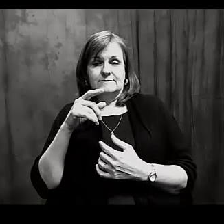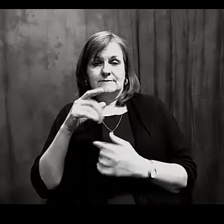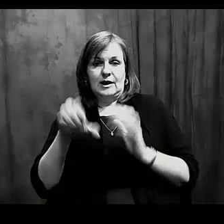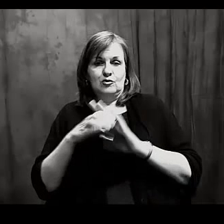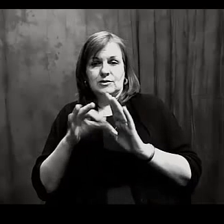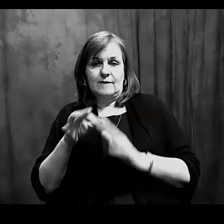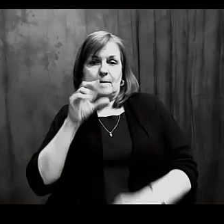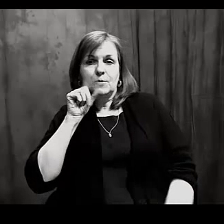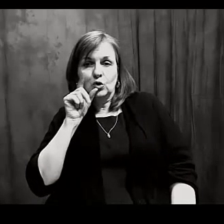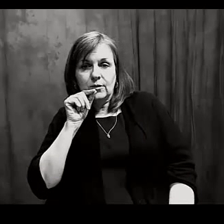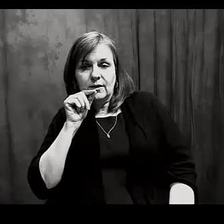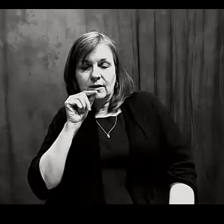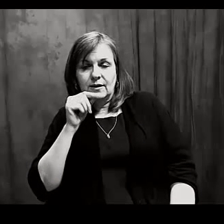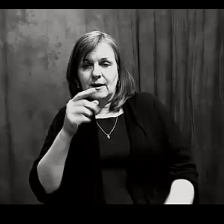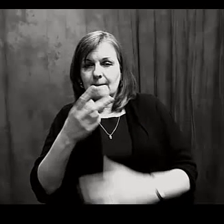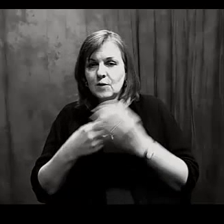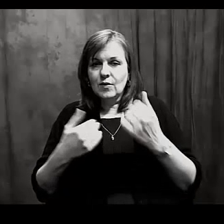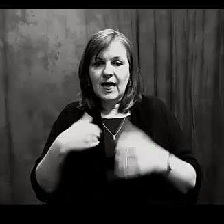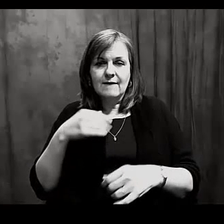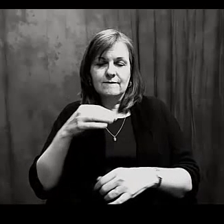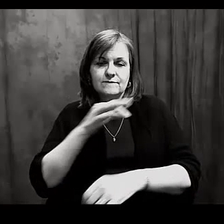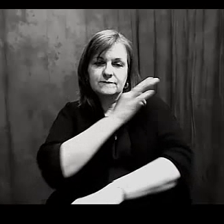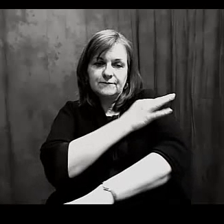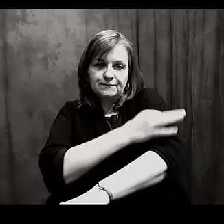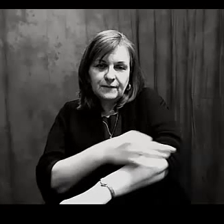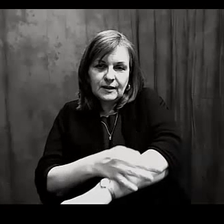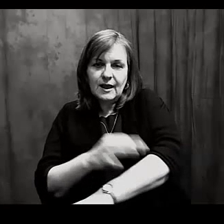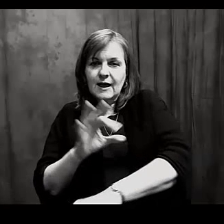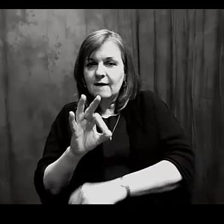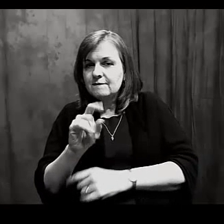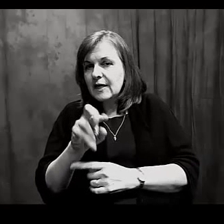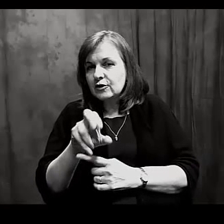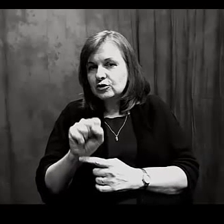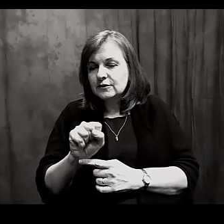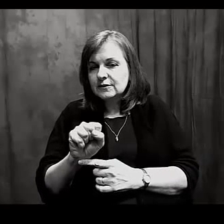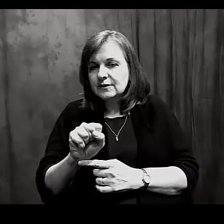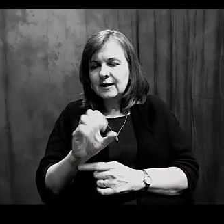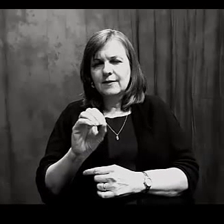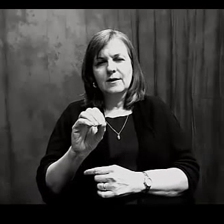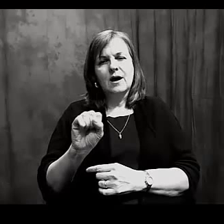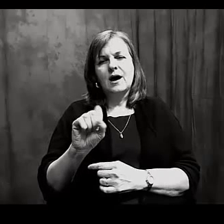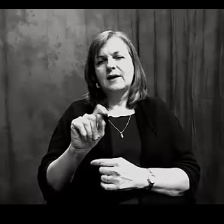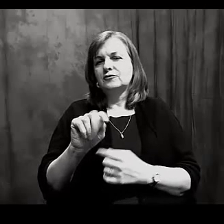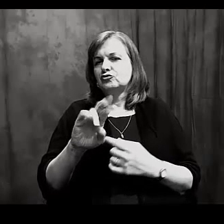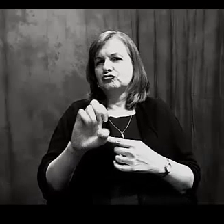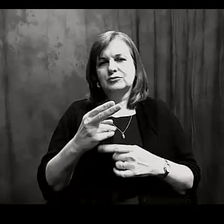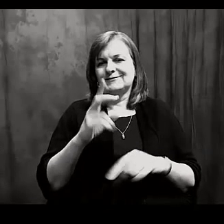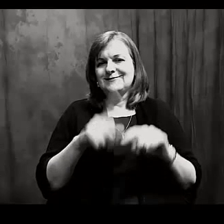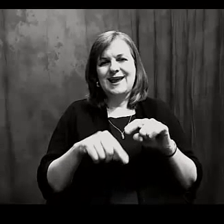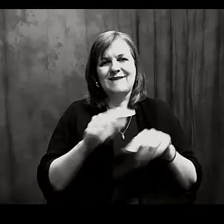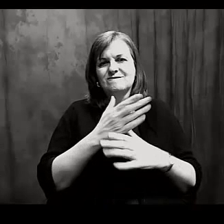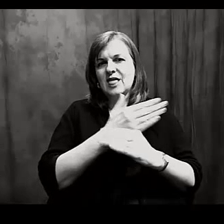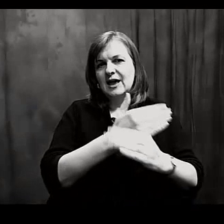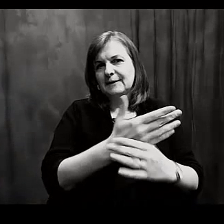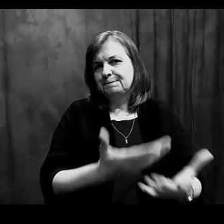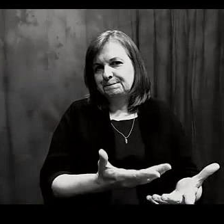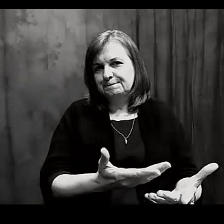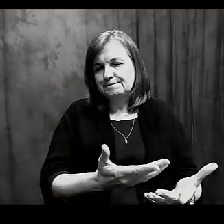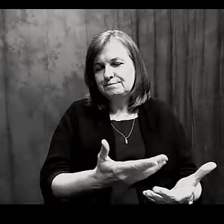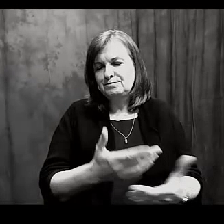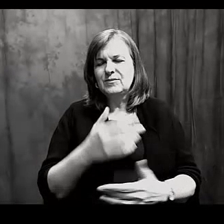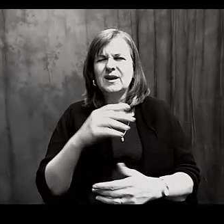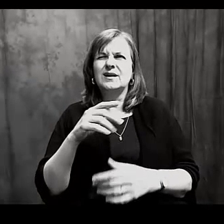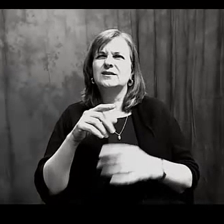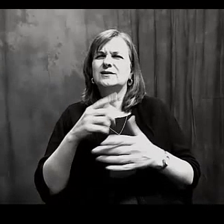birds of a kind, right? They both have feathers, but ostriches no longer fly. So what we have to think about